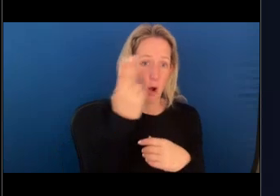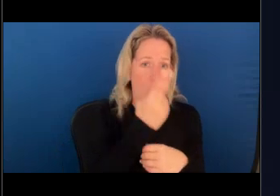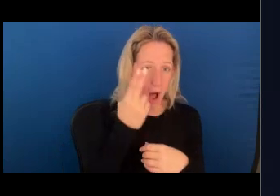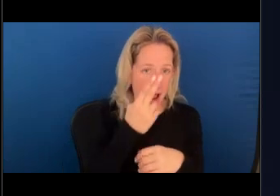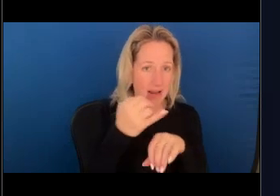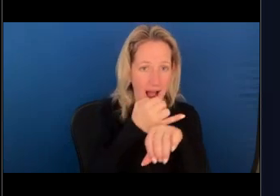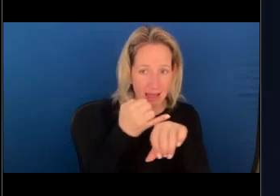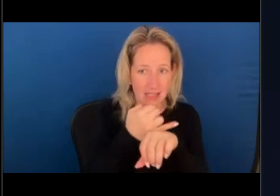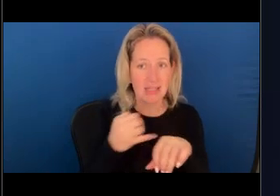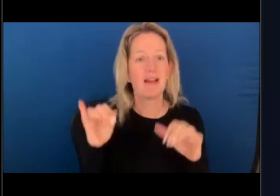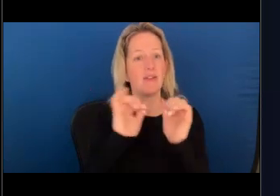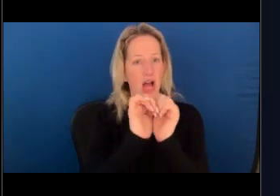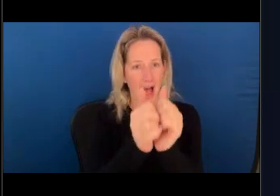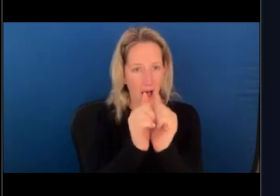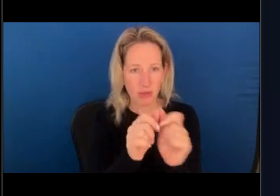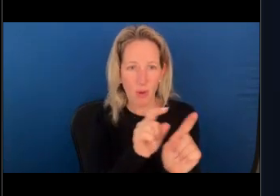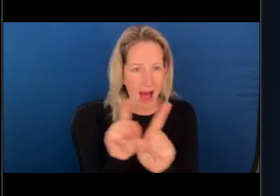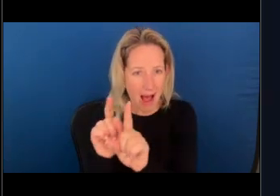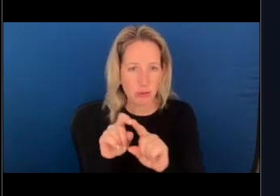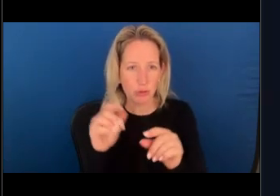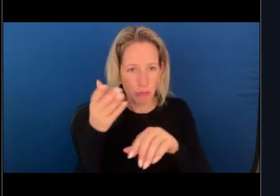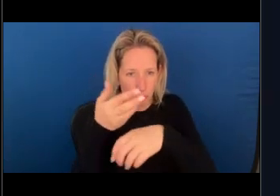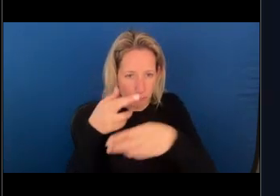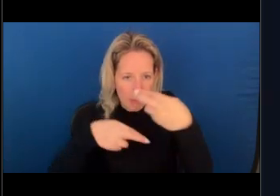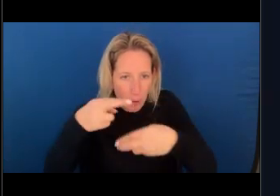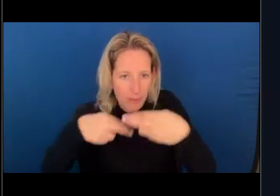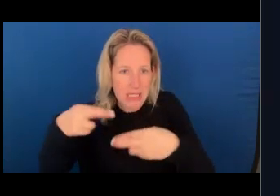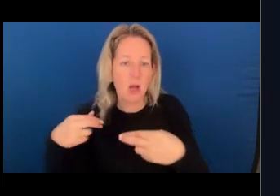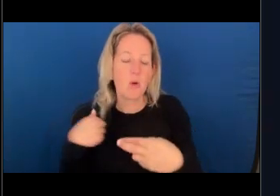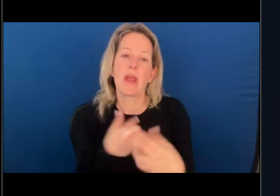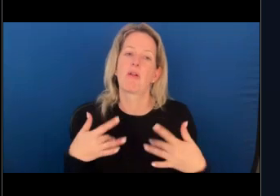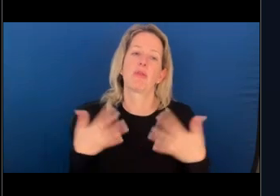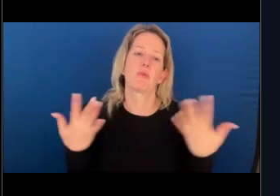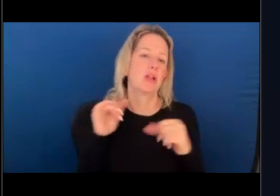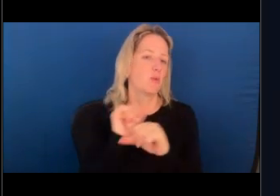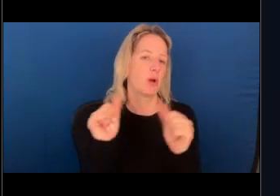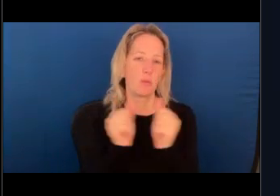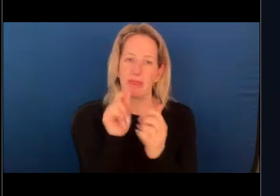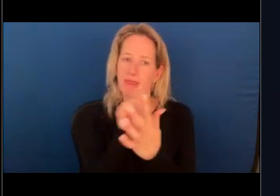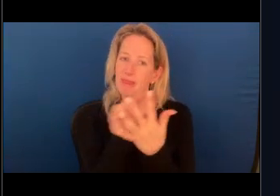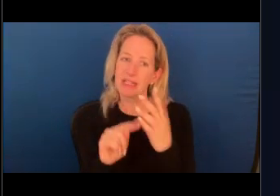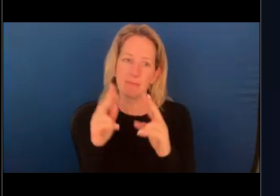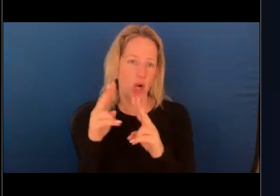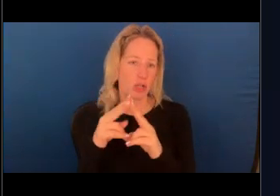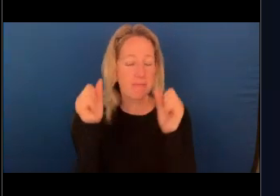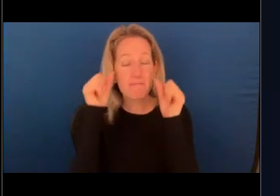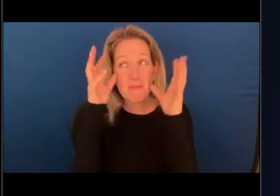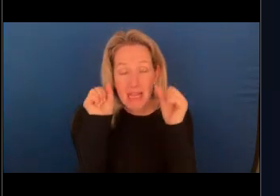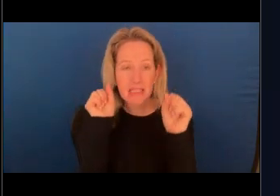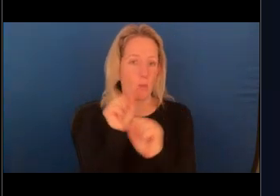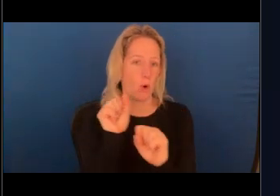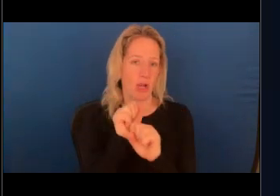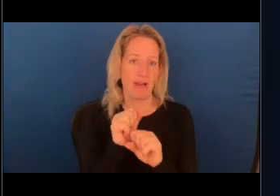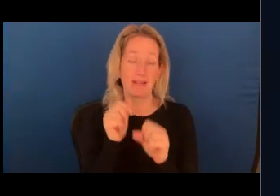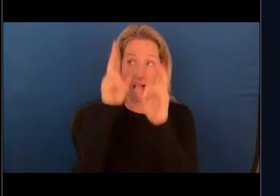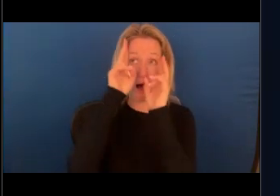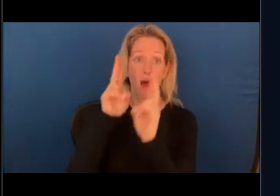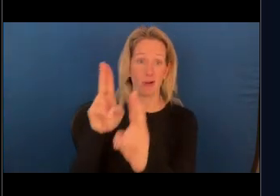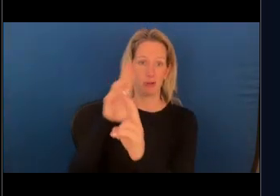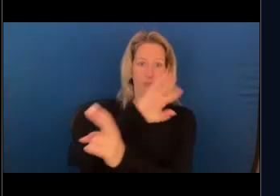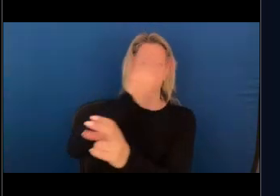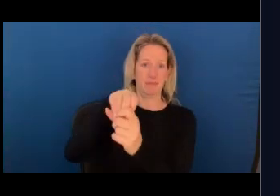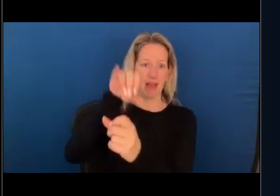it. And so we're really thrilled to be working with these partners. They're doing amazing work. And it's such an honor to be part of that